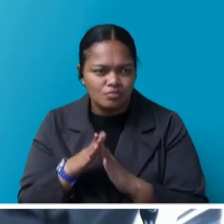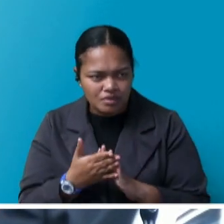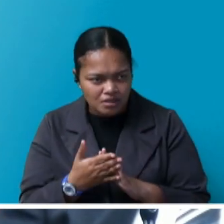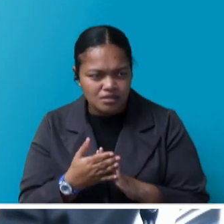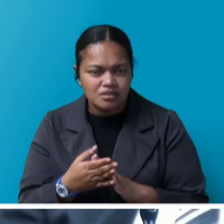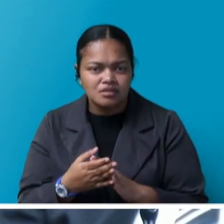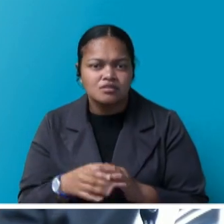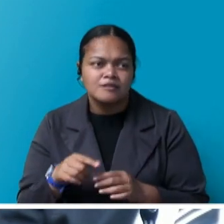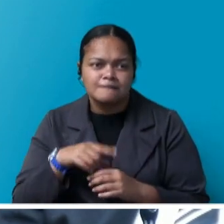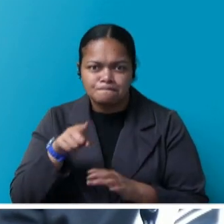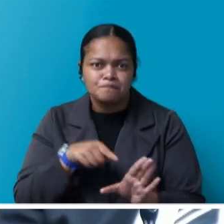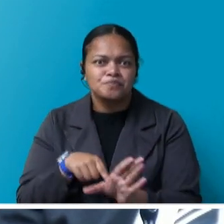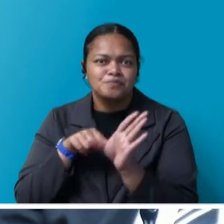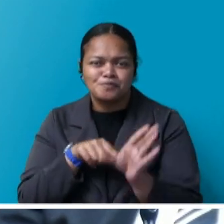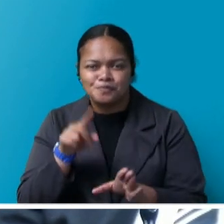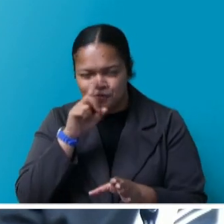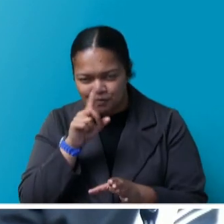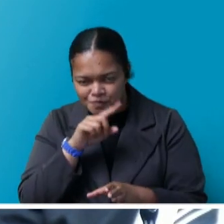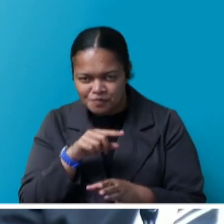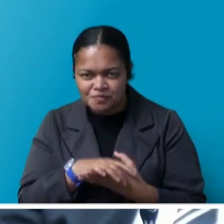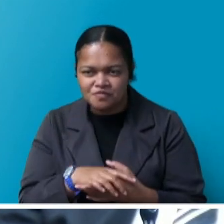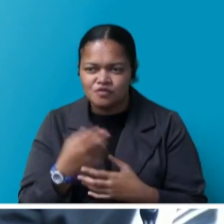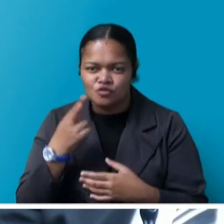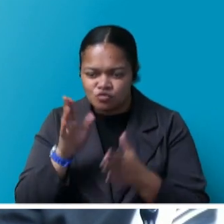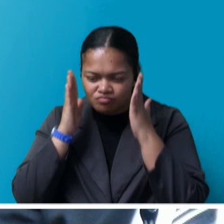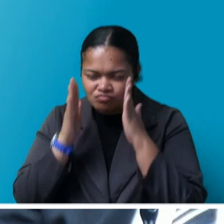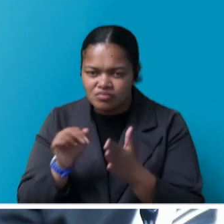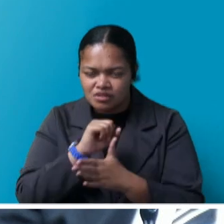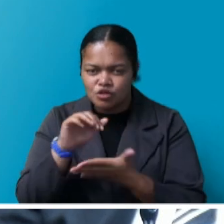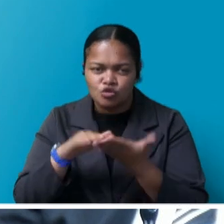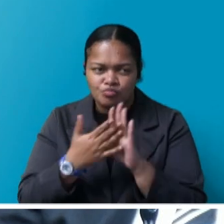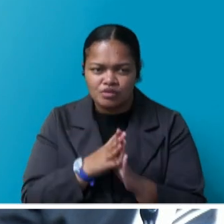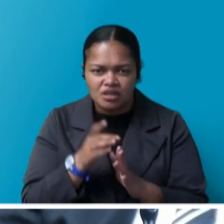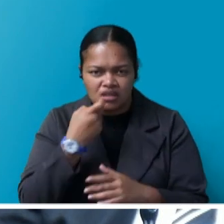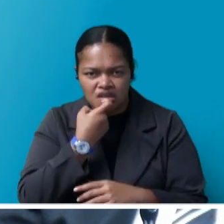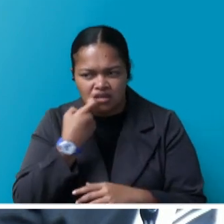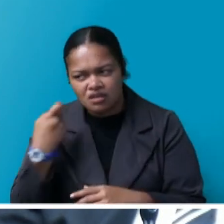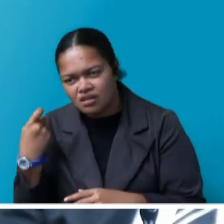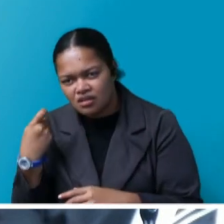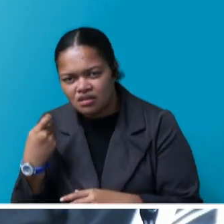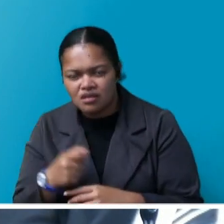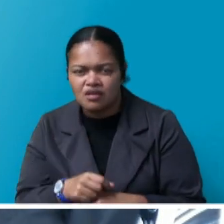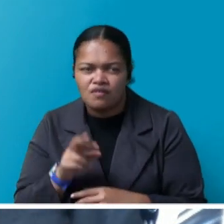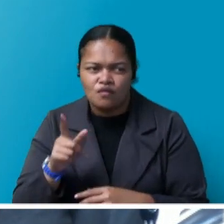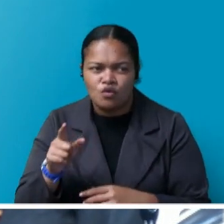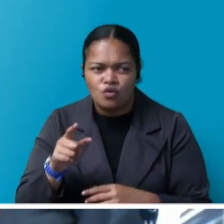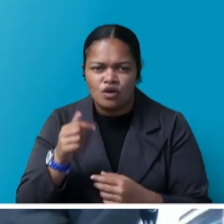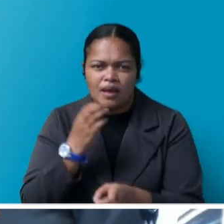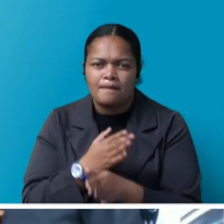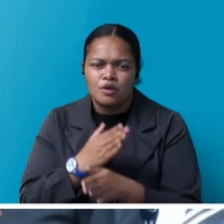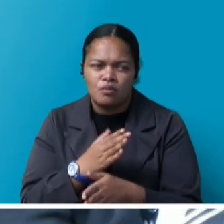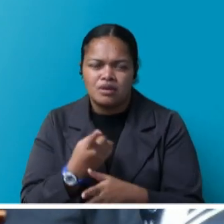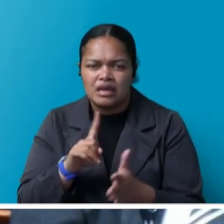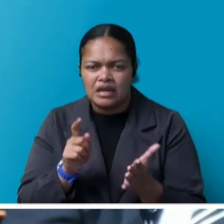an incentive for young people to be occupied and remain in their communities instead of being attracted to the urban areas for reasons such as employment and